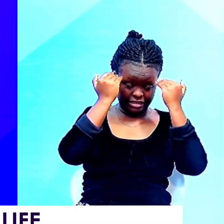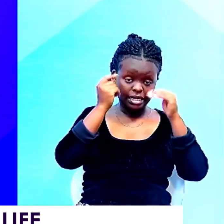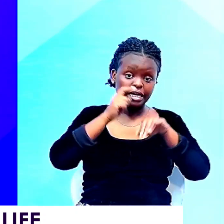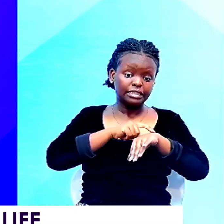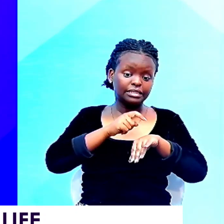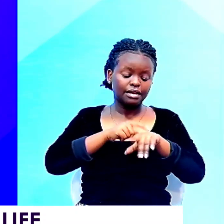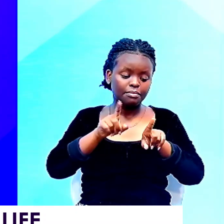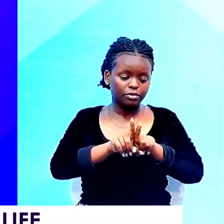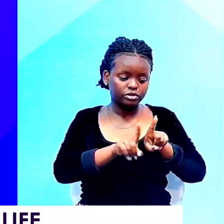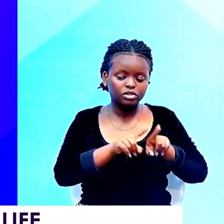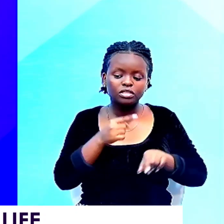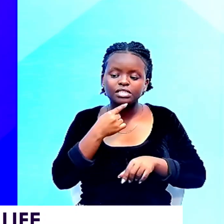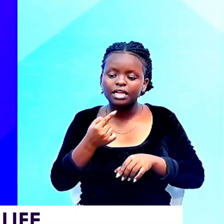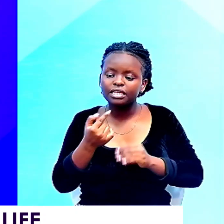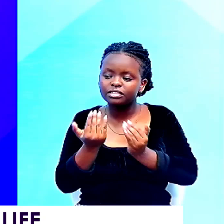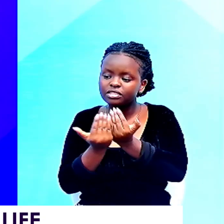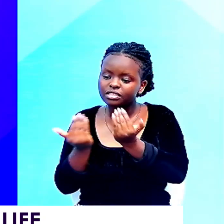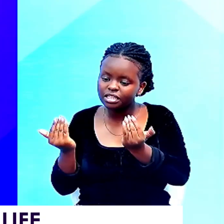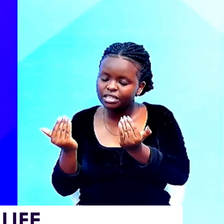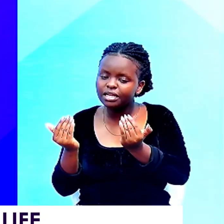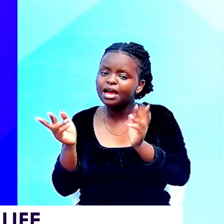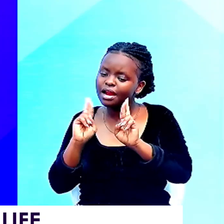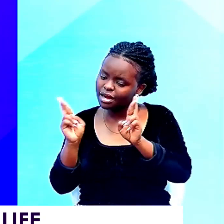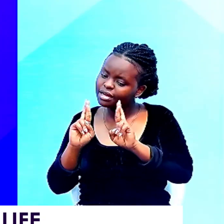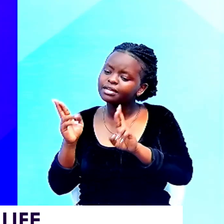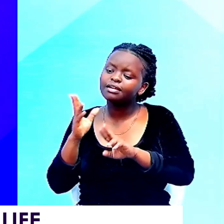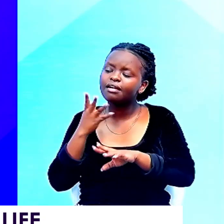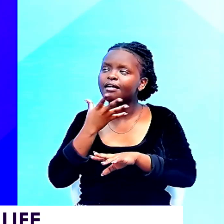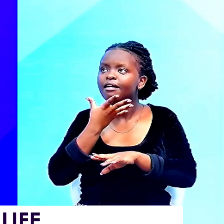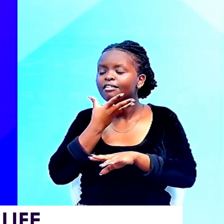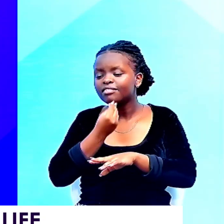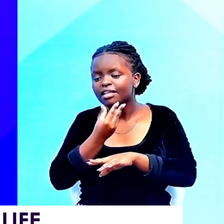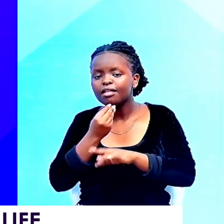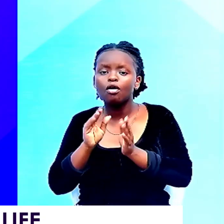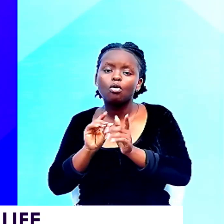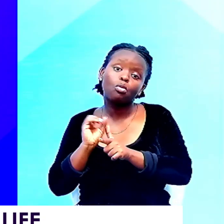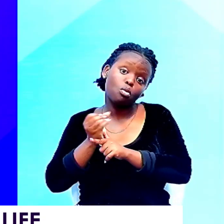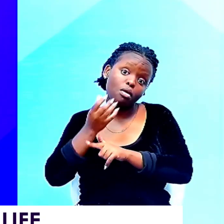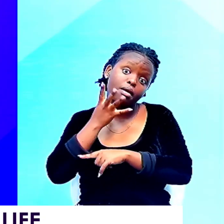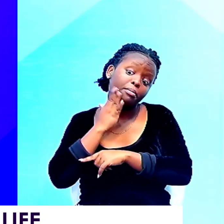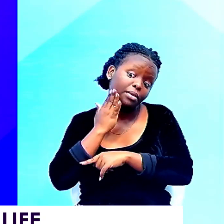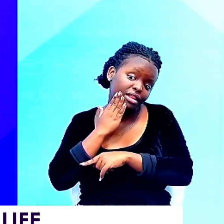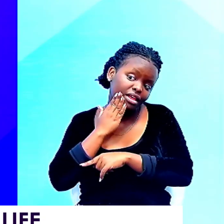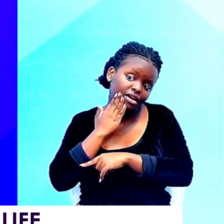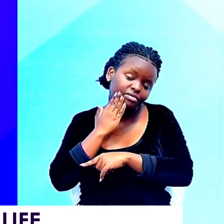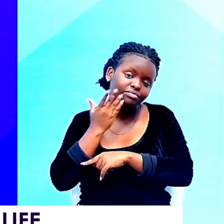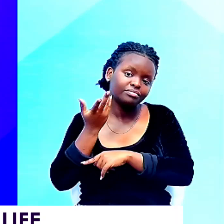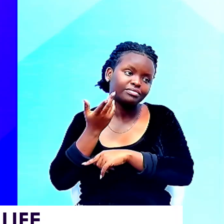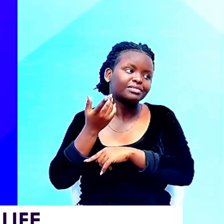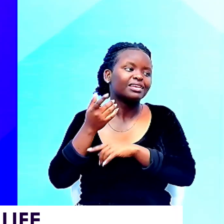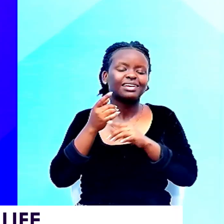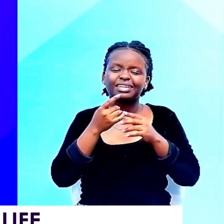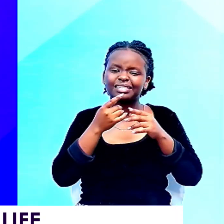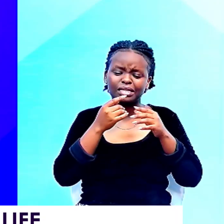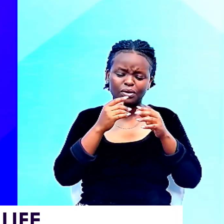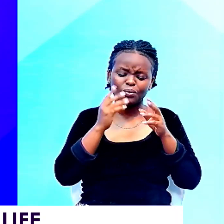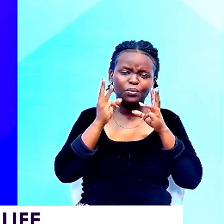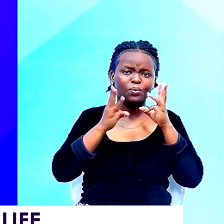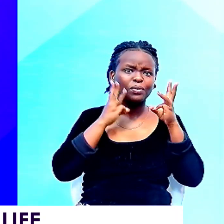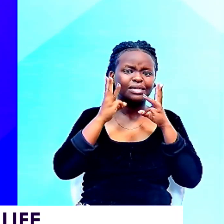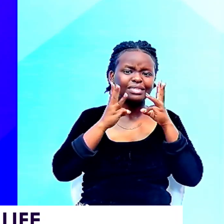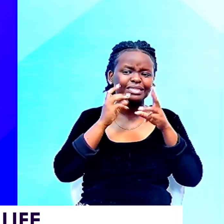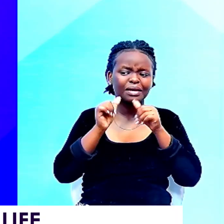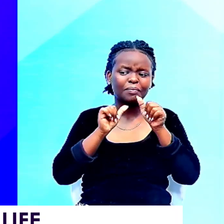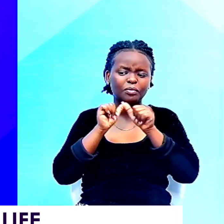you're also telling the child that be ready for your father or mother to come and pick you, they're also worried about the safety of that very parent reaching